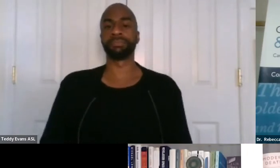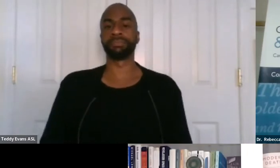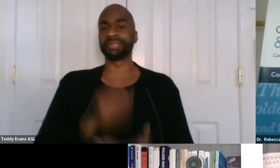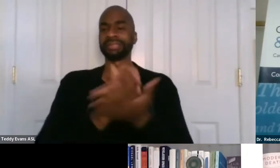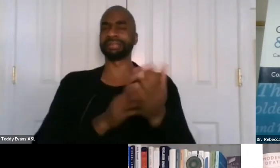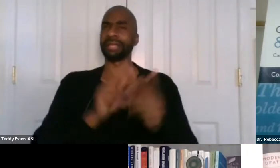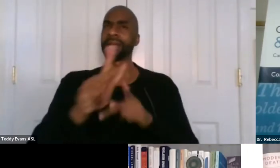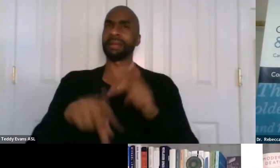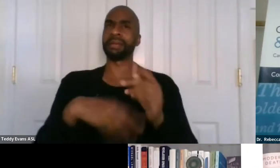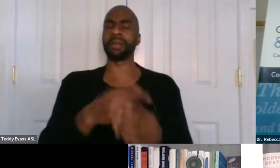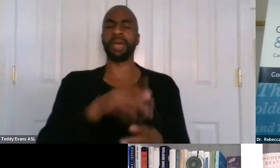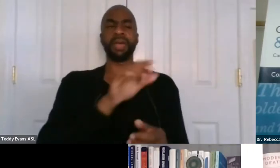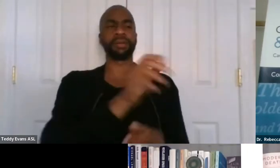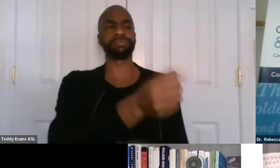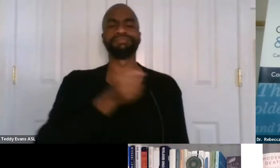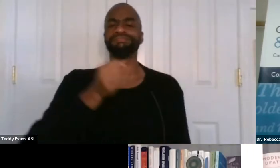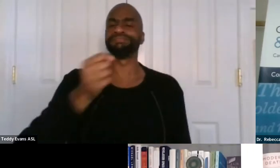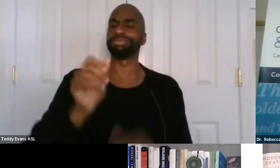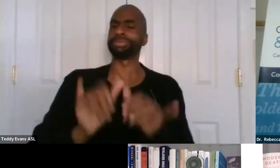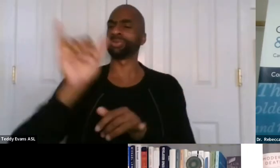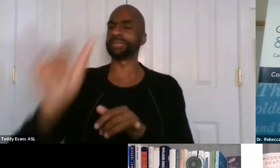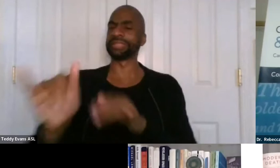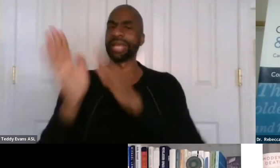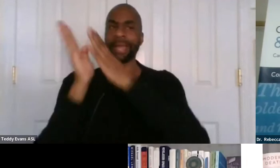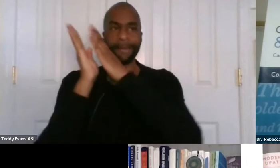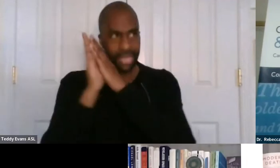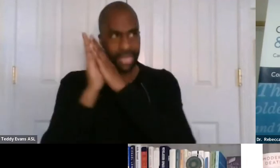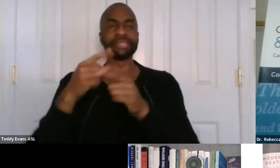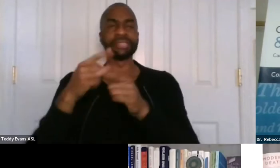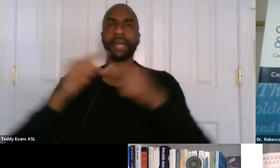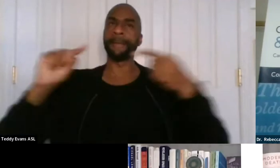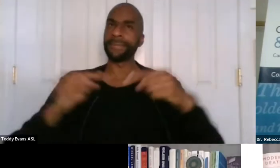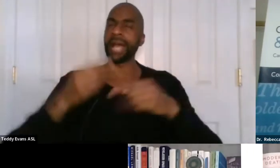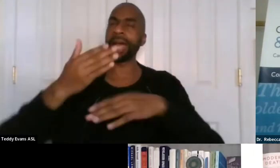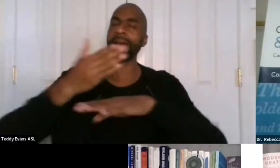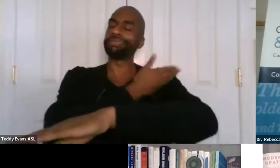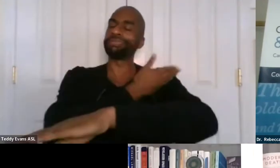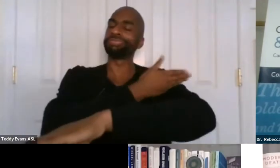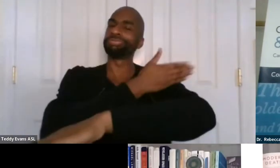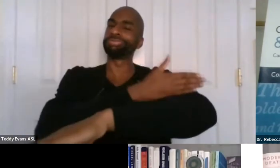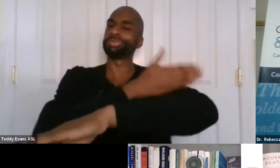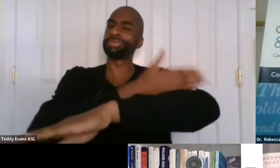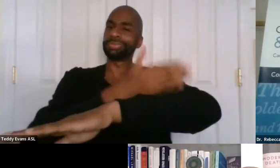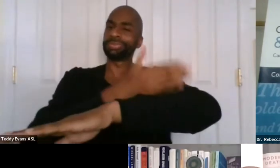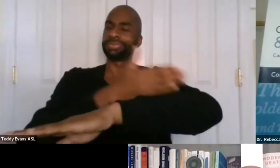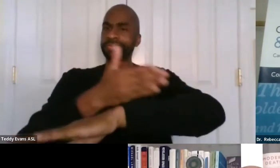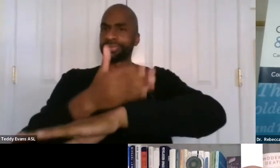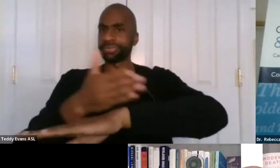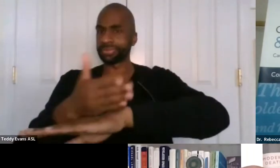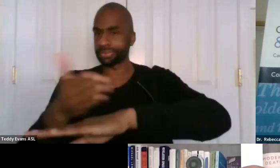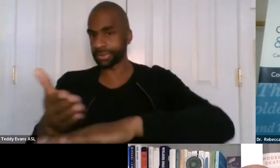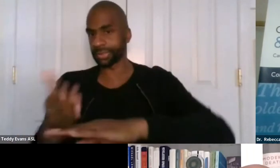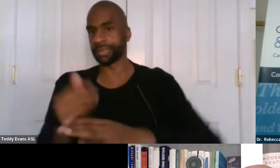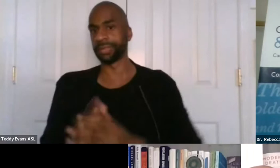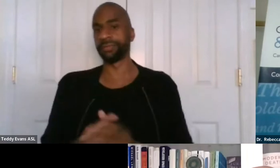And I think that that's one of the areas where we can do better. I think thinking of other non-opioid solutions is important. Certainly, I think opioids have a role